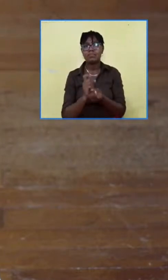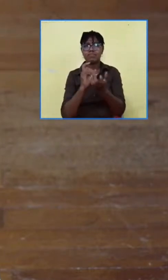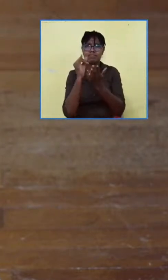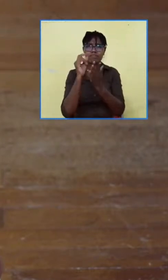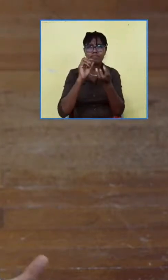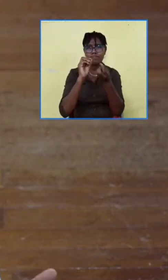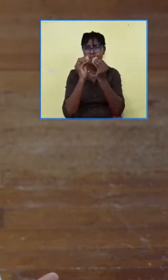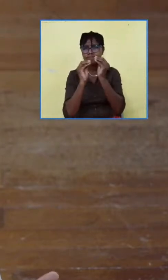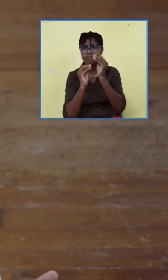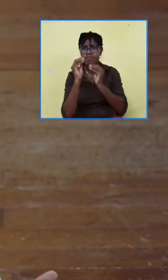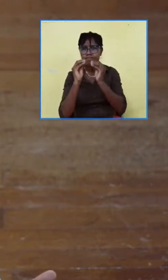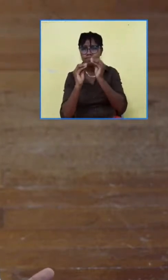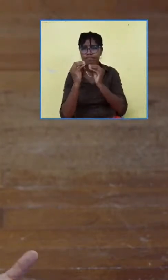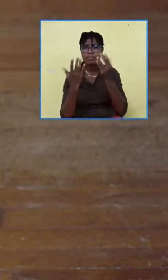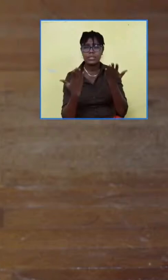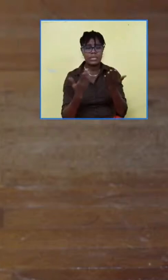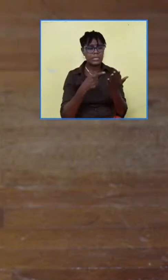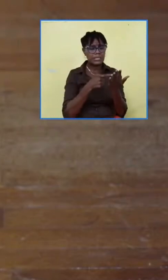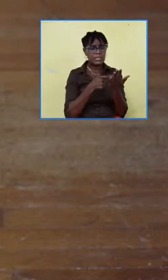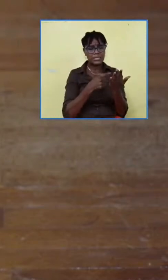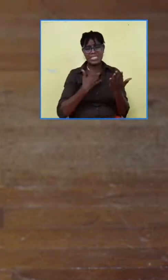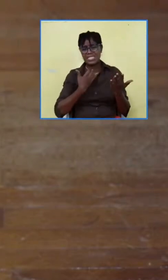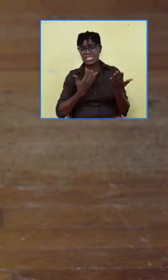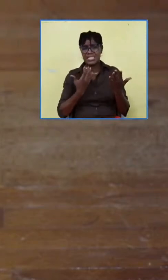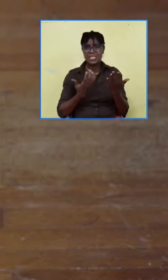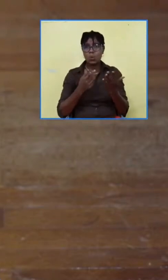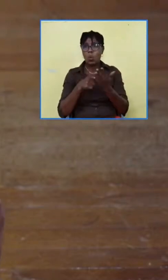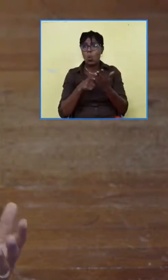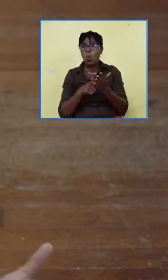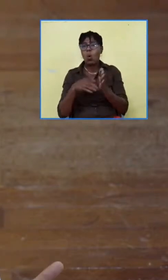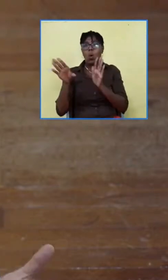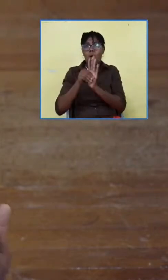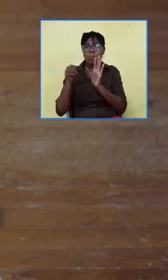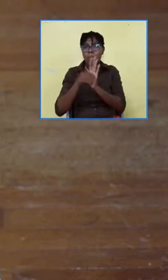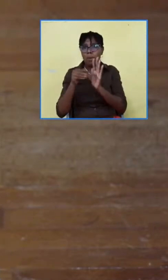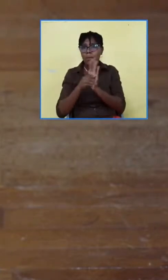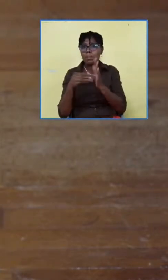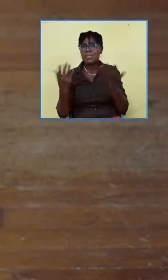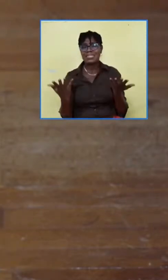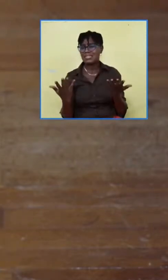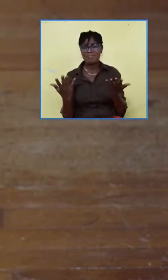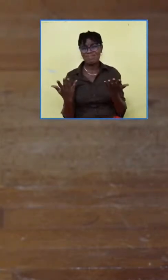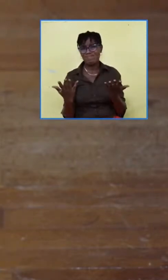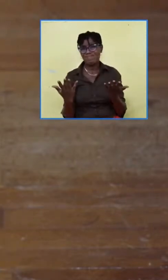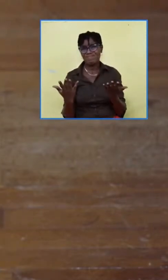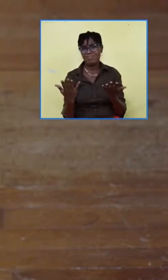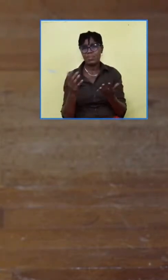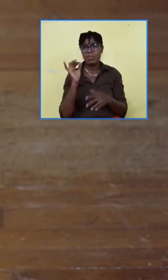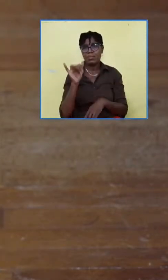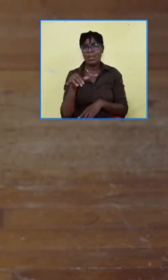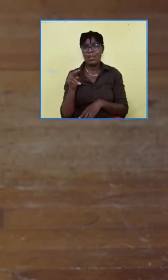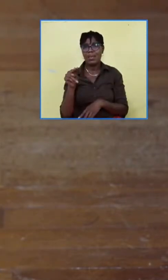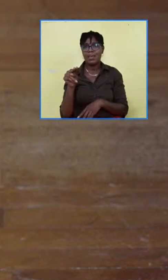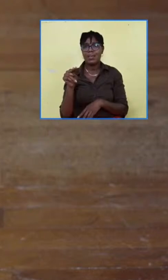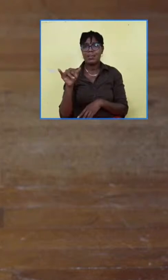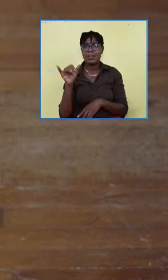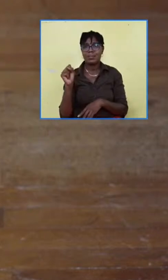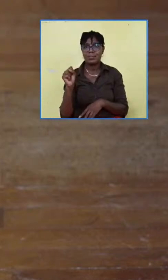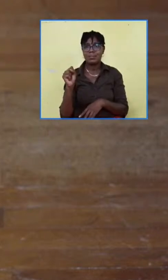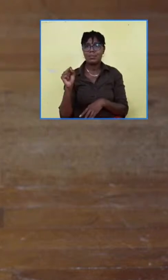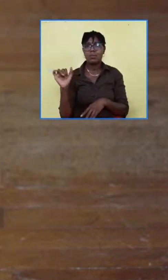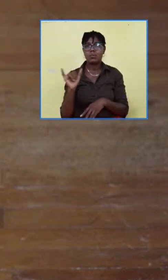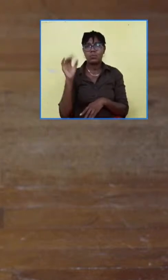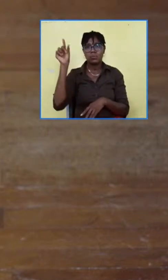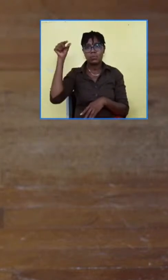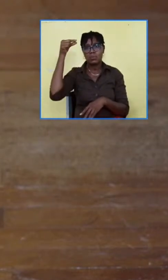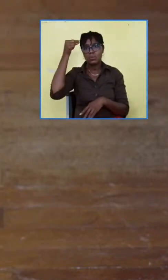are no gaps, and there are no duplications. And that's between NIS and the government programs.